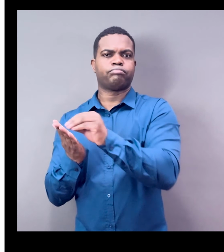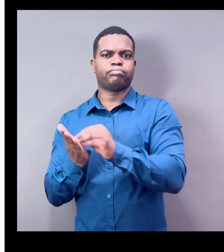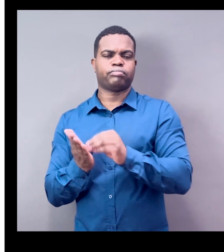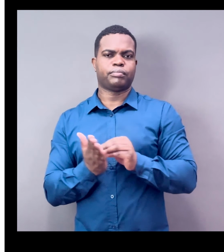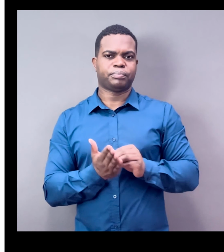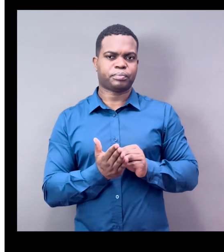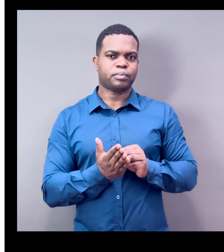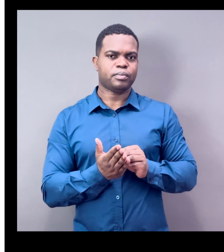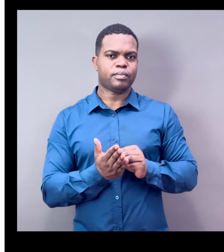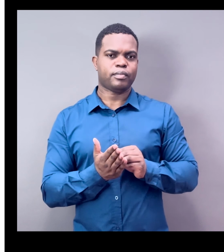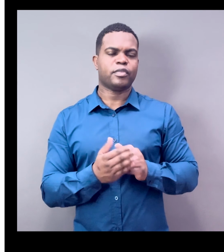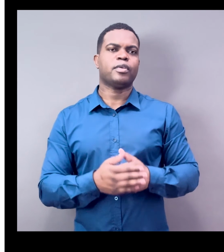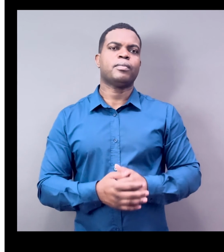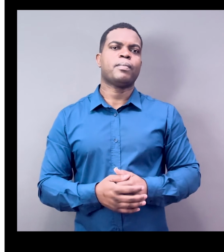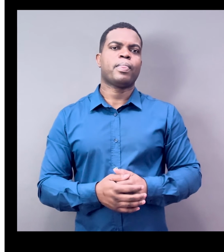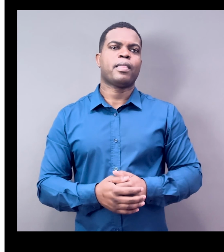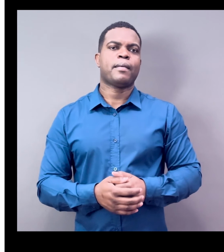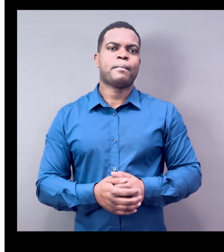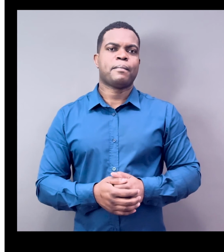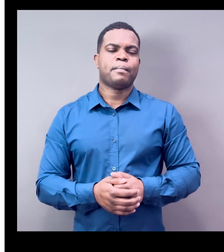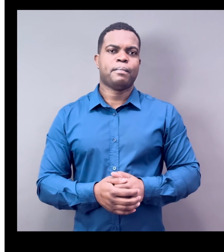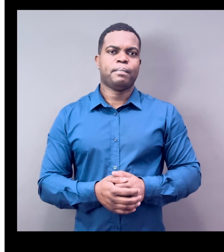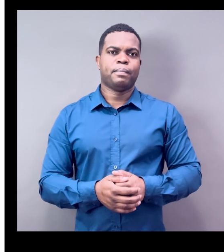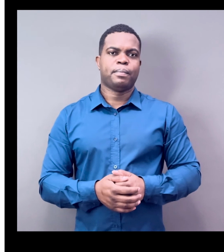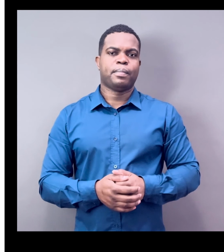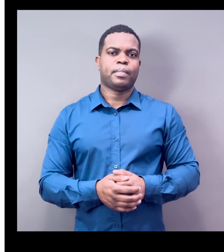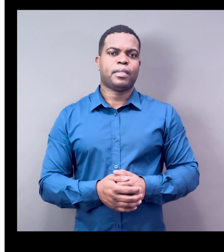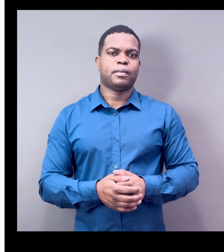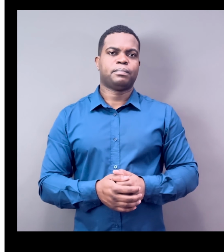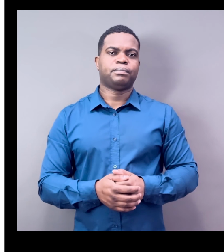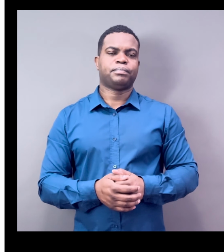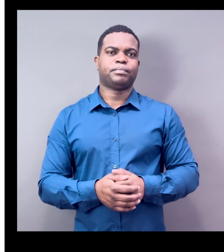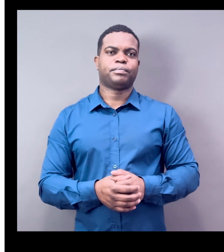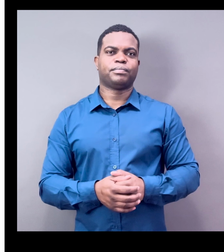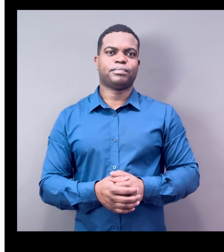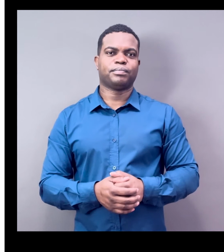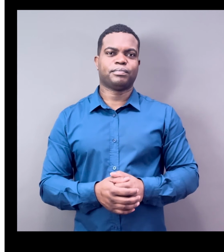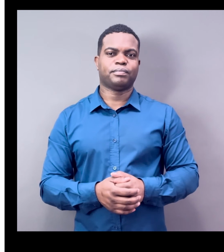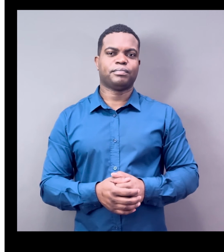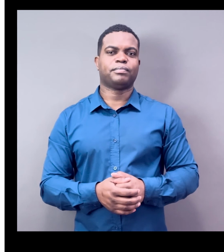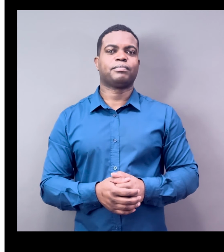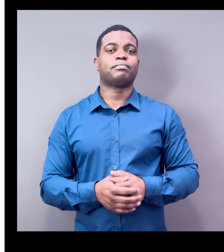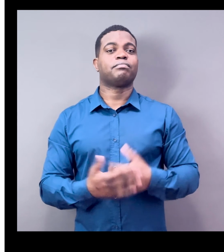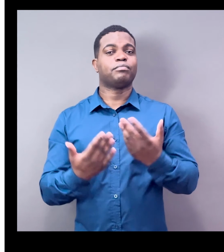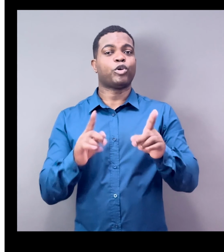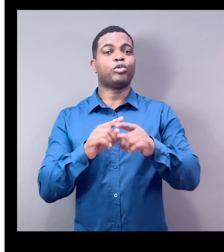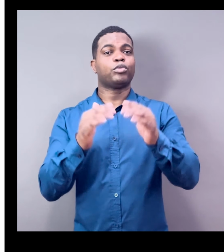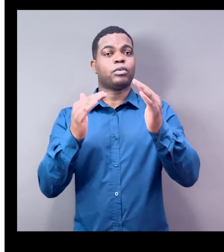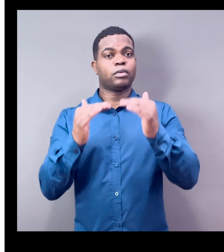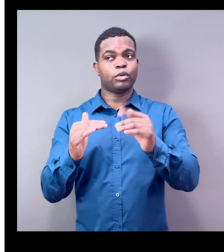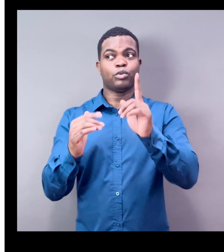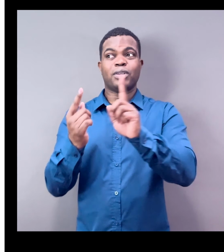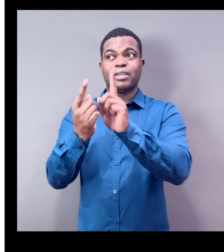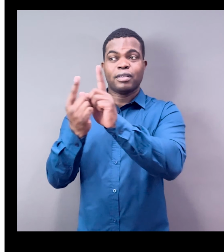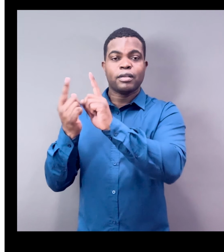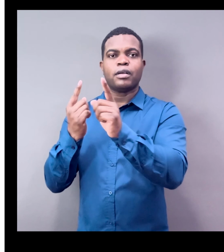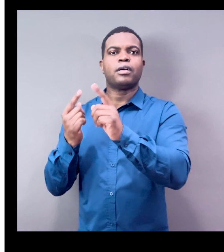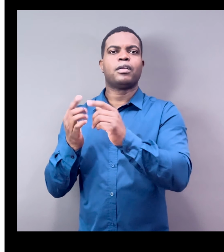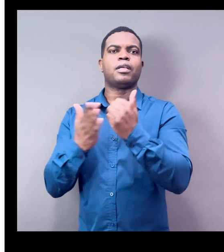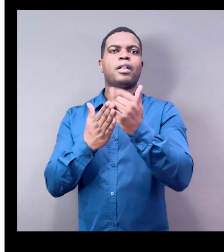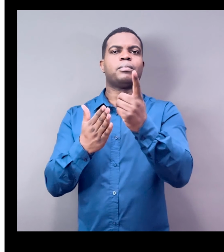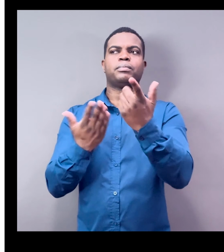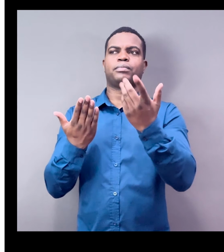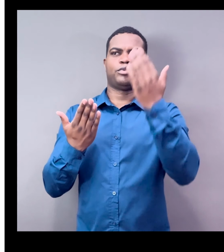to embark on, or the community engagement initiative you want to embark on, and also get to